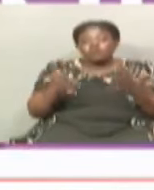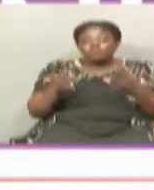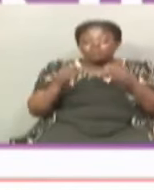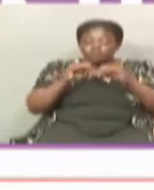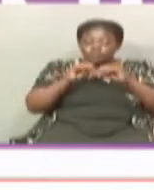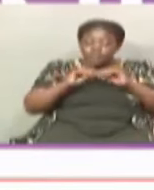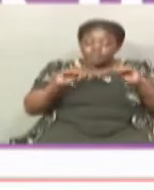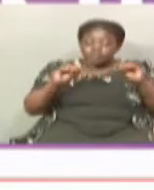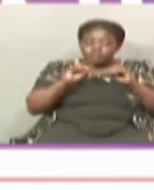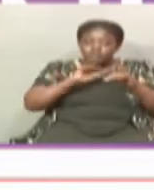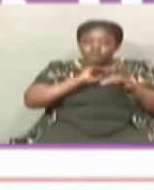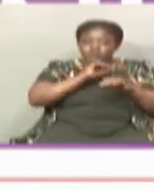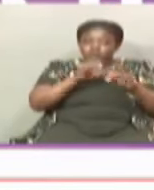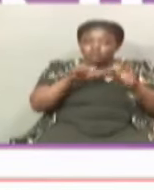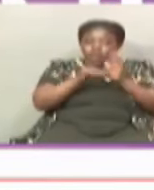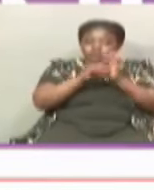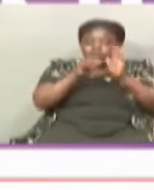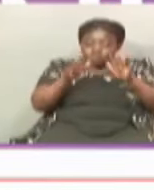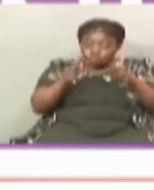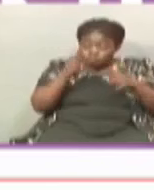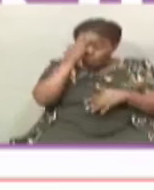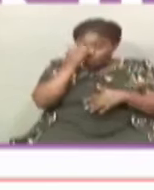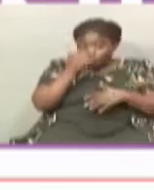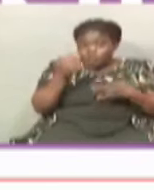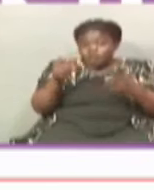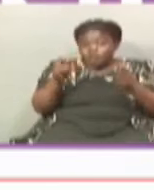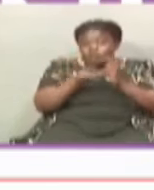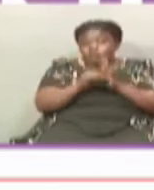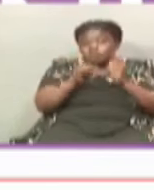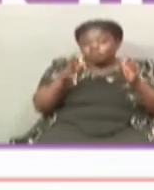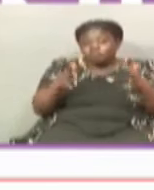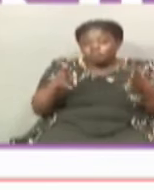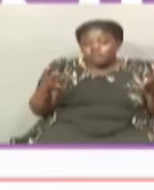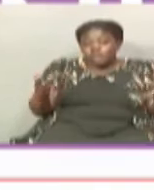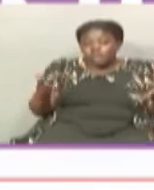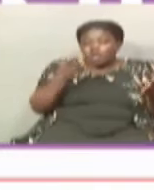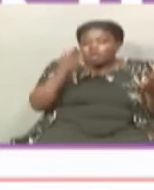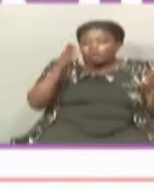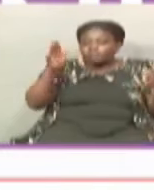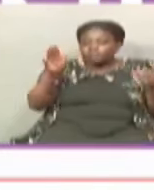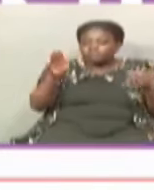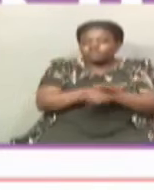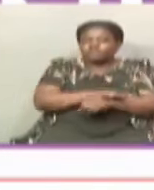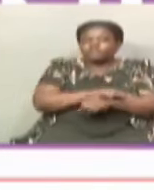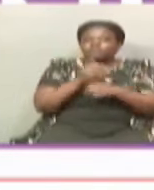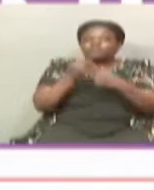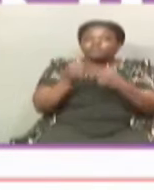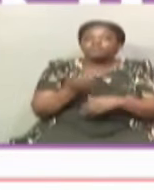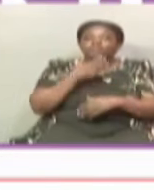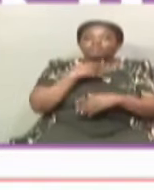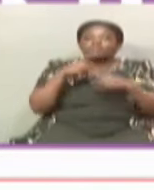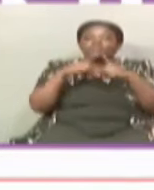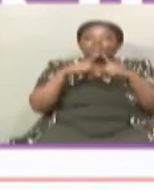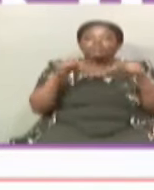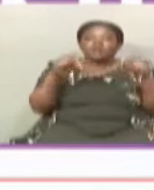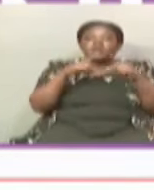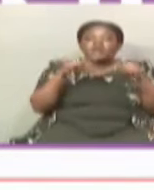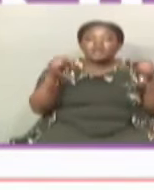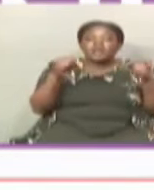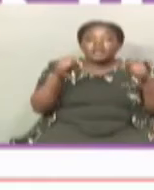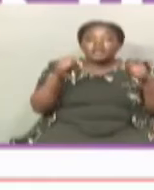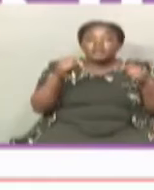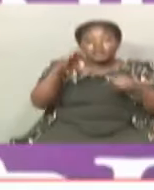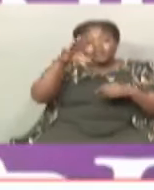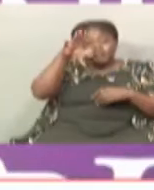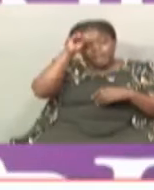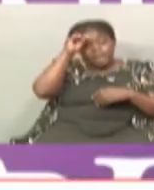educate our lawyers so that lawyers are really wholesome, so that we now deserve the word learned.